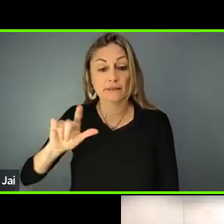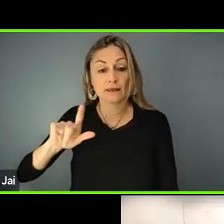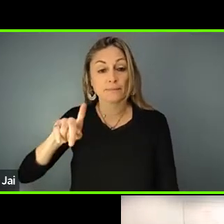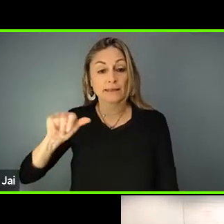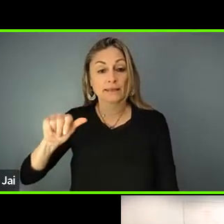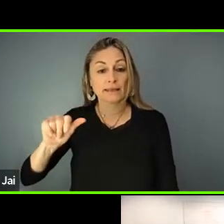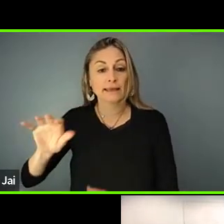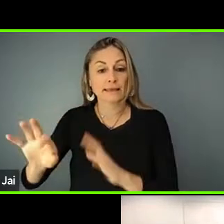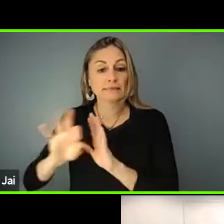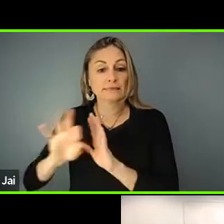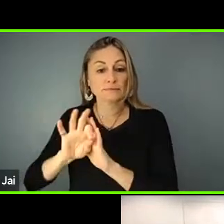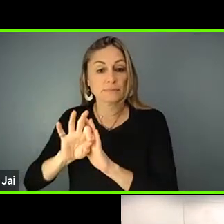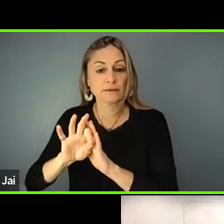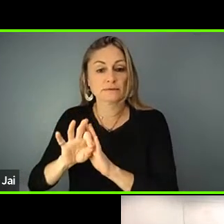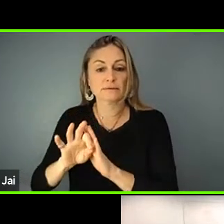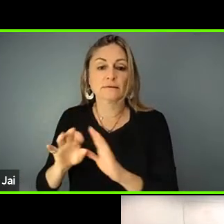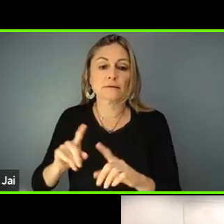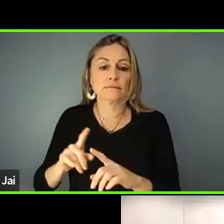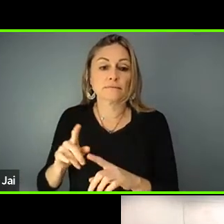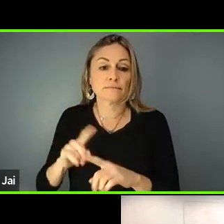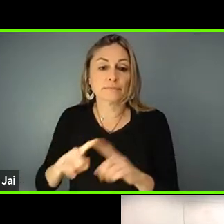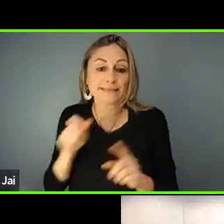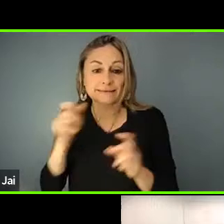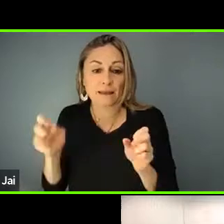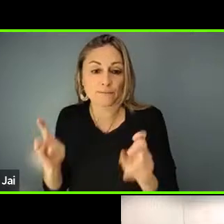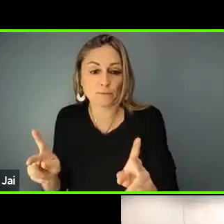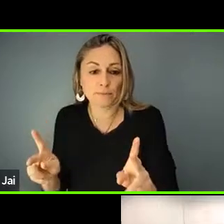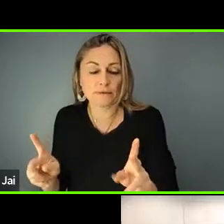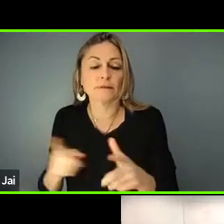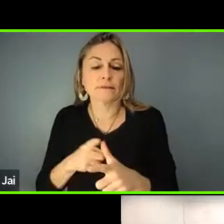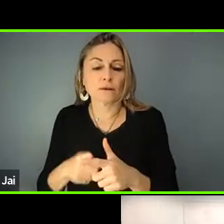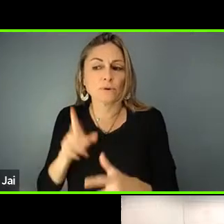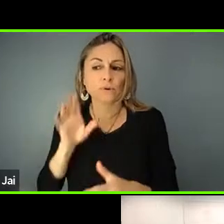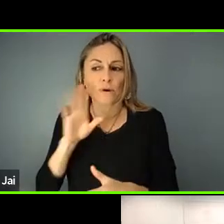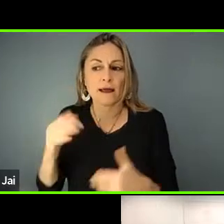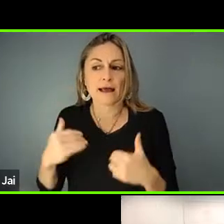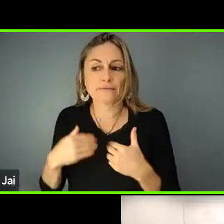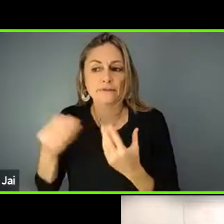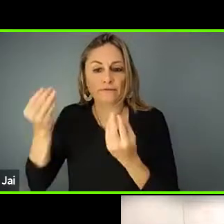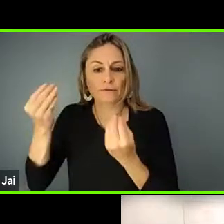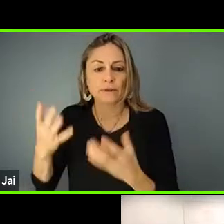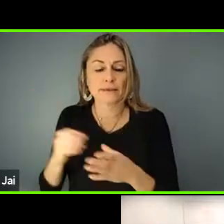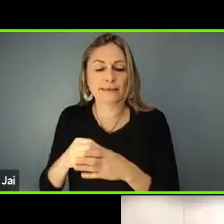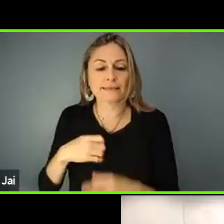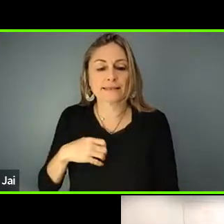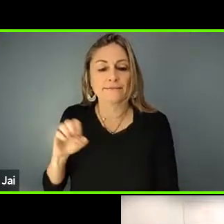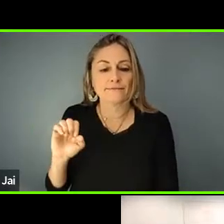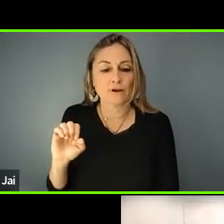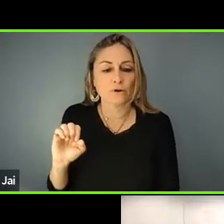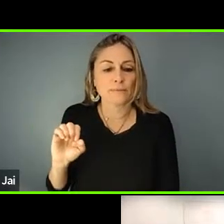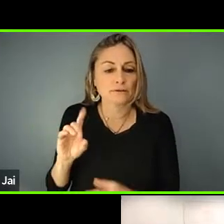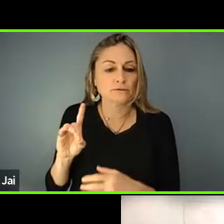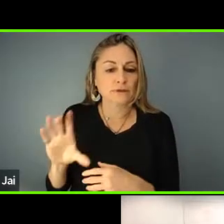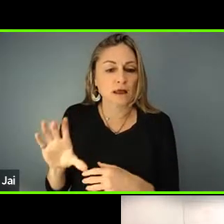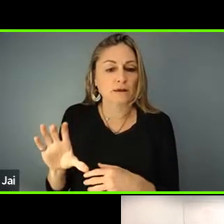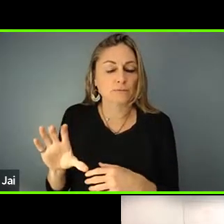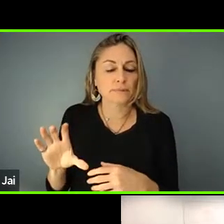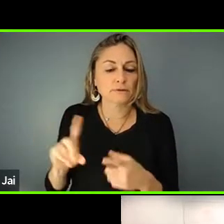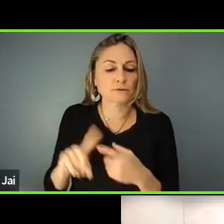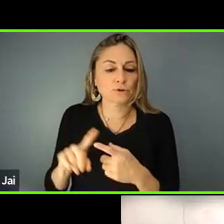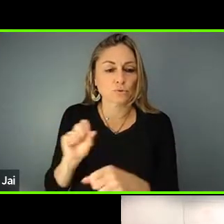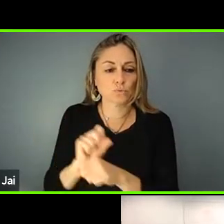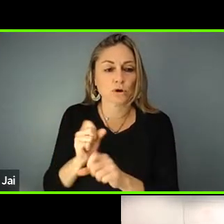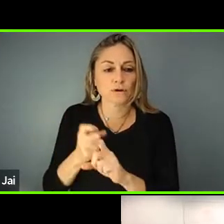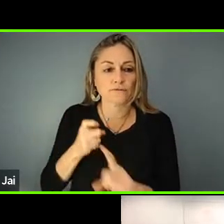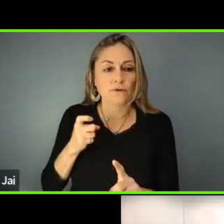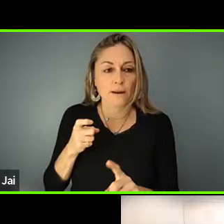that is something that is not permitted, we will have the information within our environmental document to work from that puts